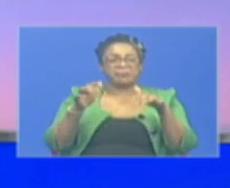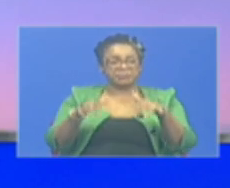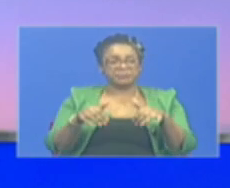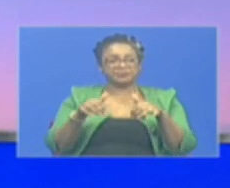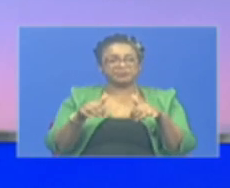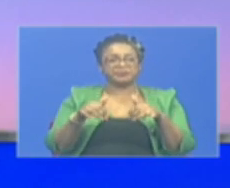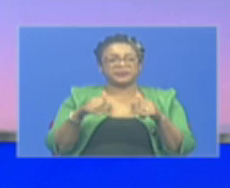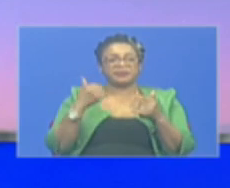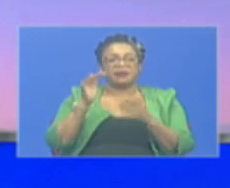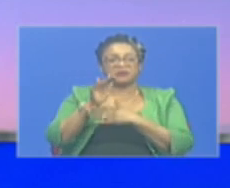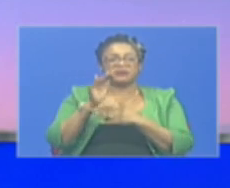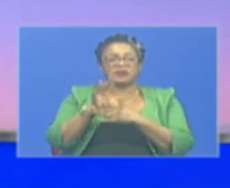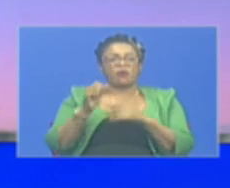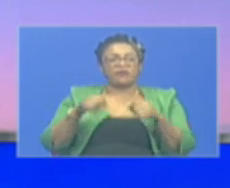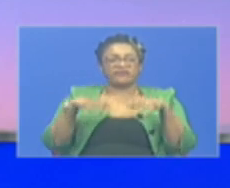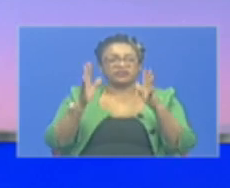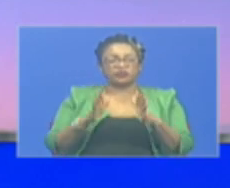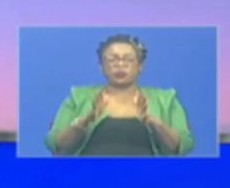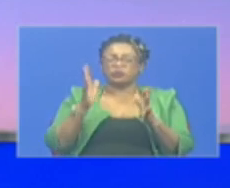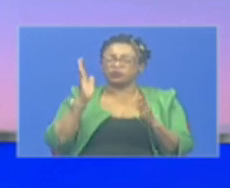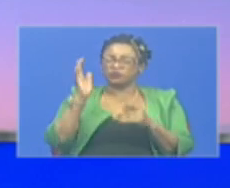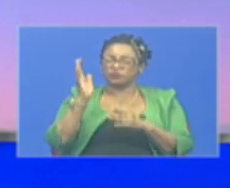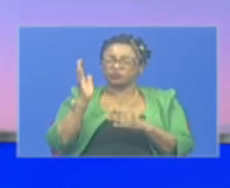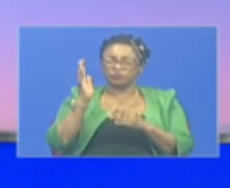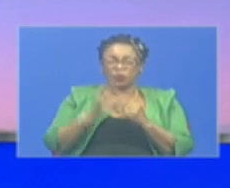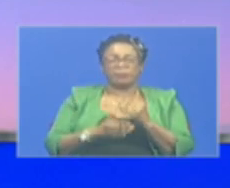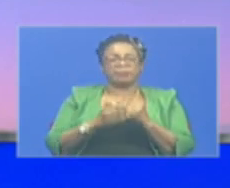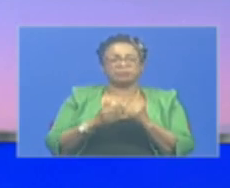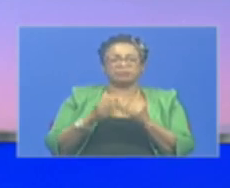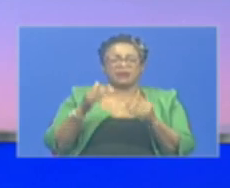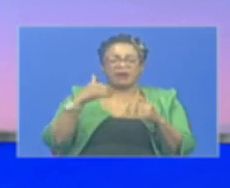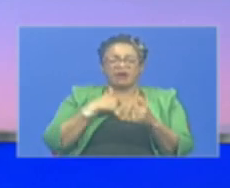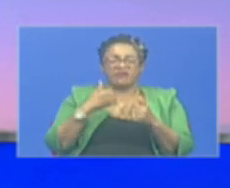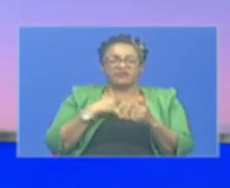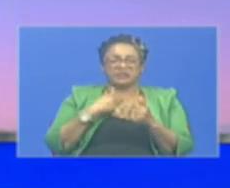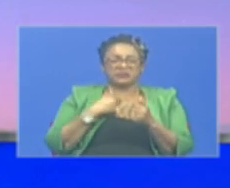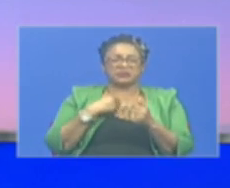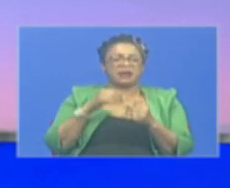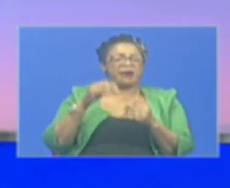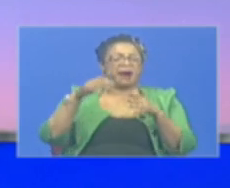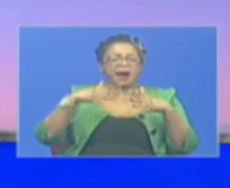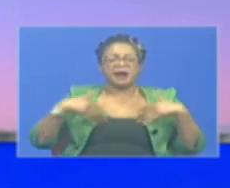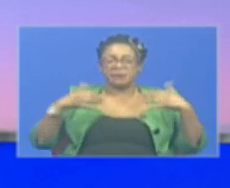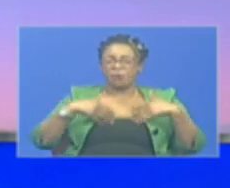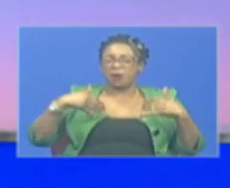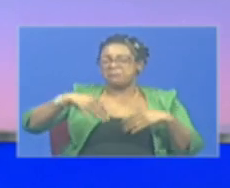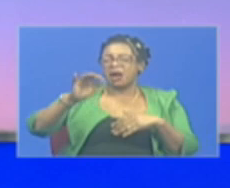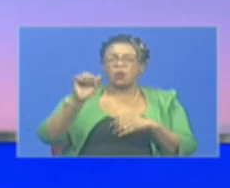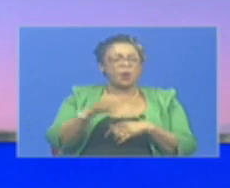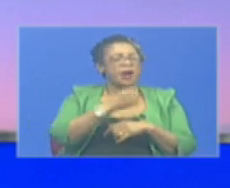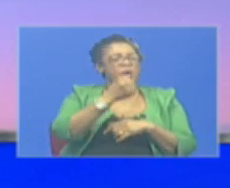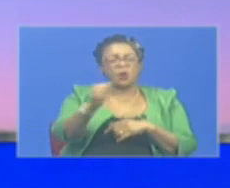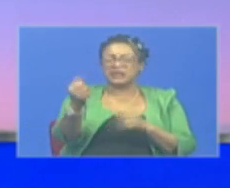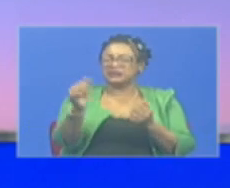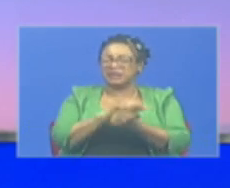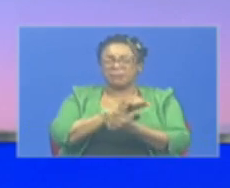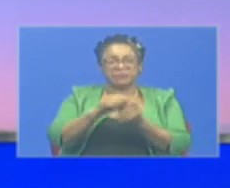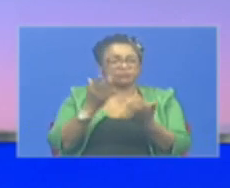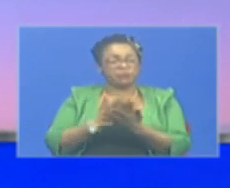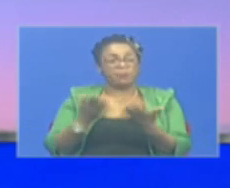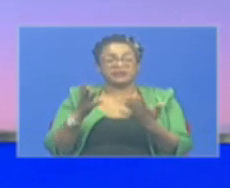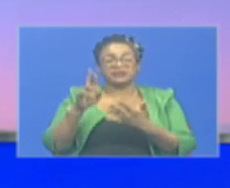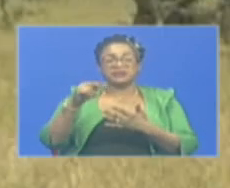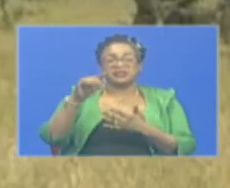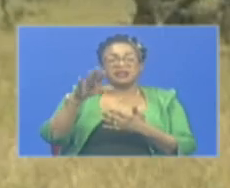stop rampant wild animals in the area, which have caused mammoth damage to lives and property. Ngina Kirori has more.